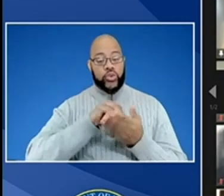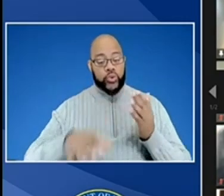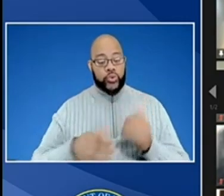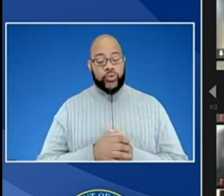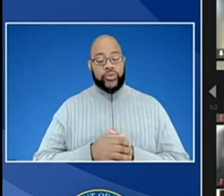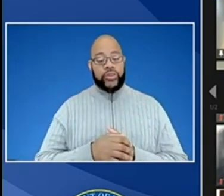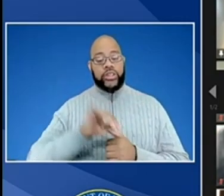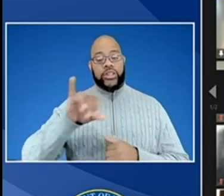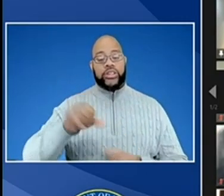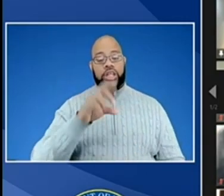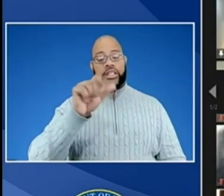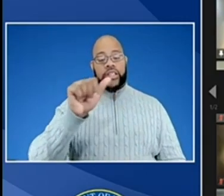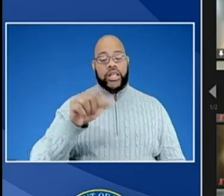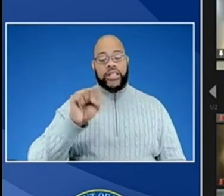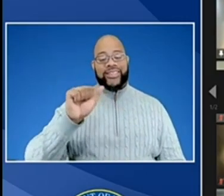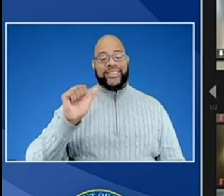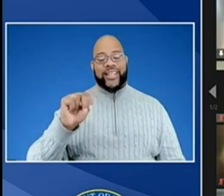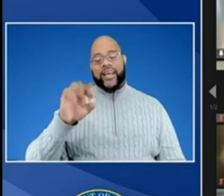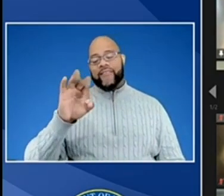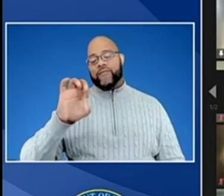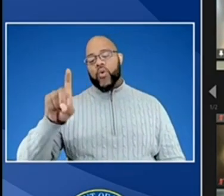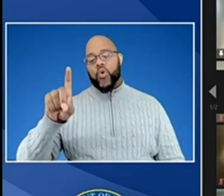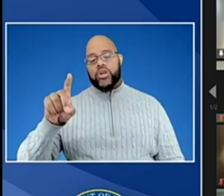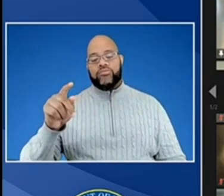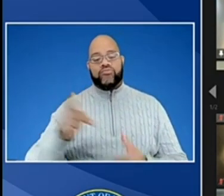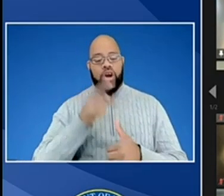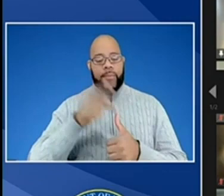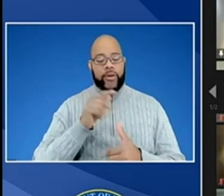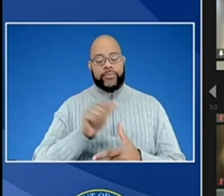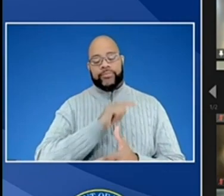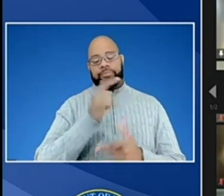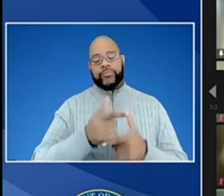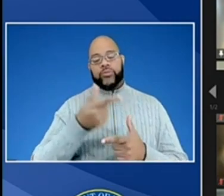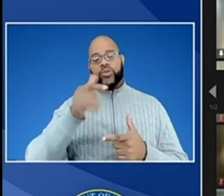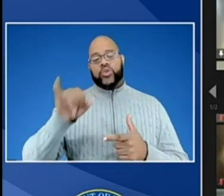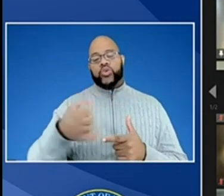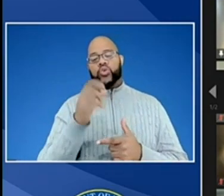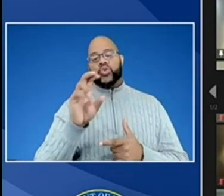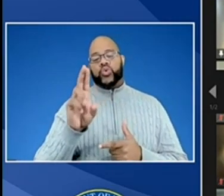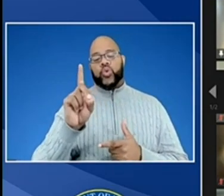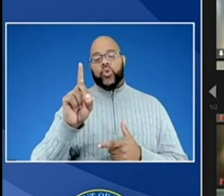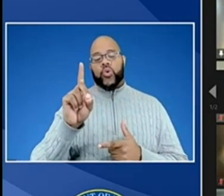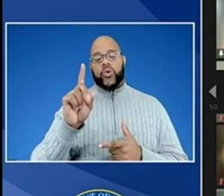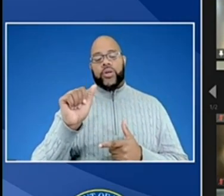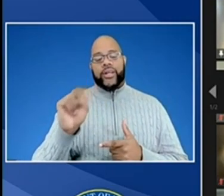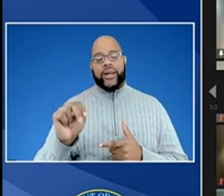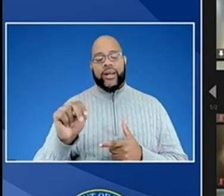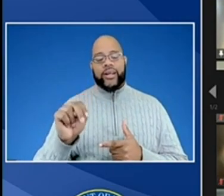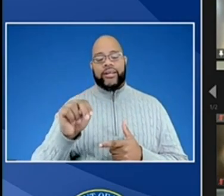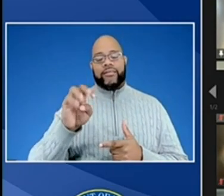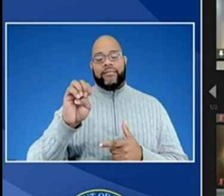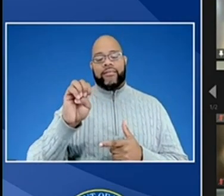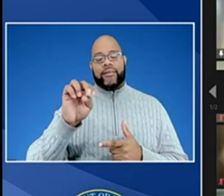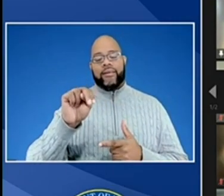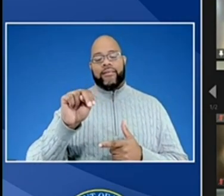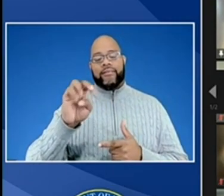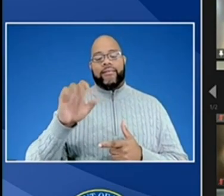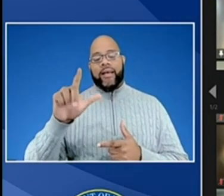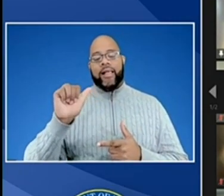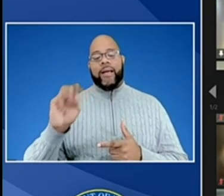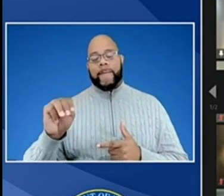Jada Sanford, primary. Here. And Jordan Nellum, alternate.